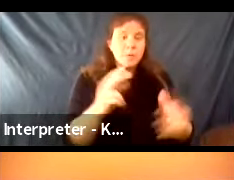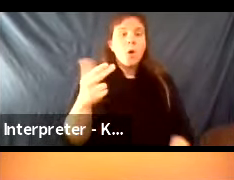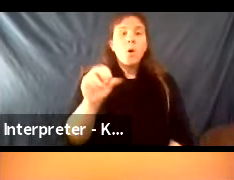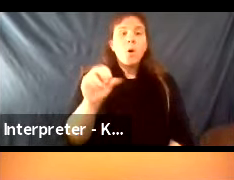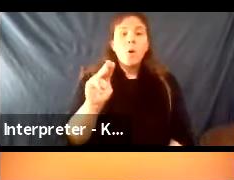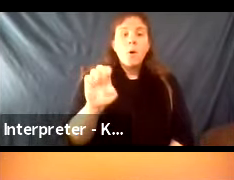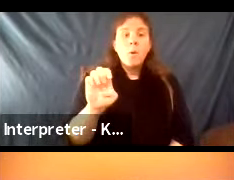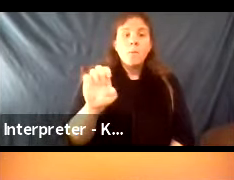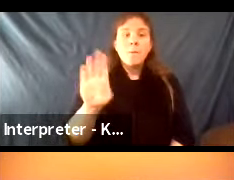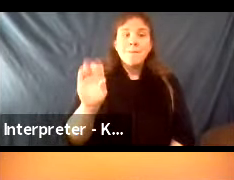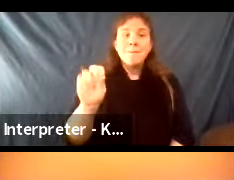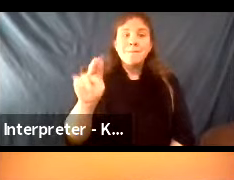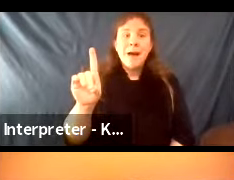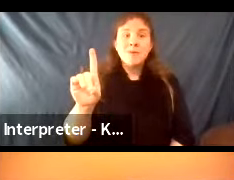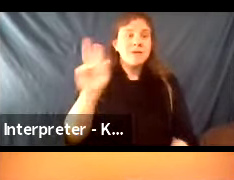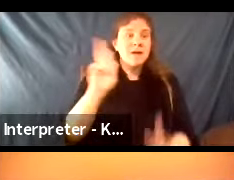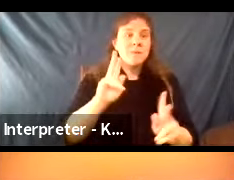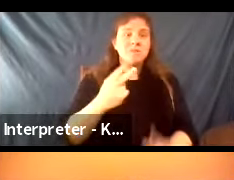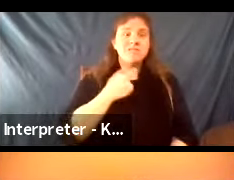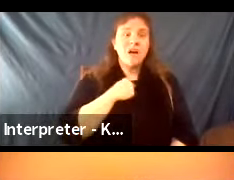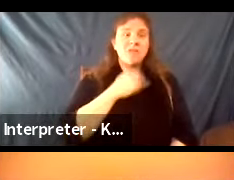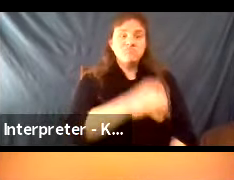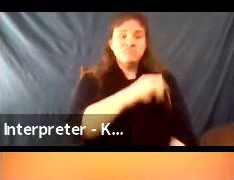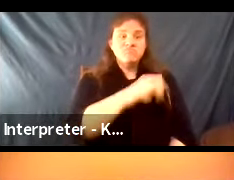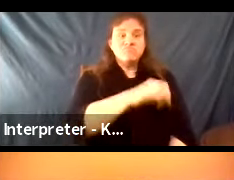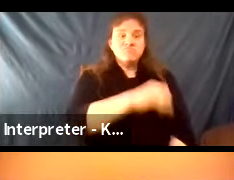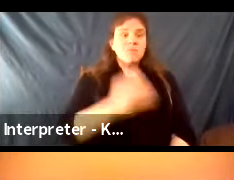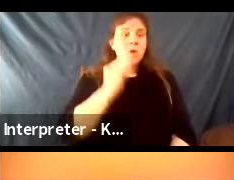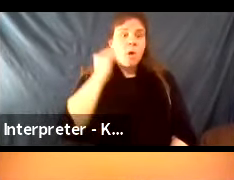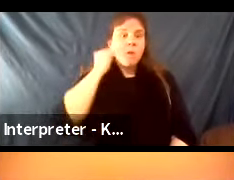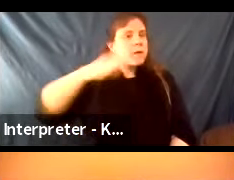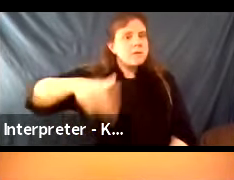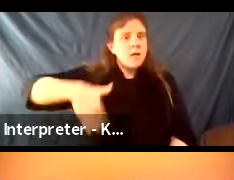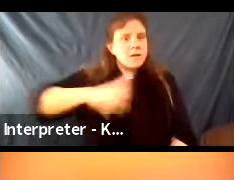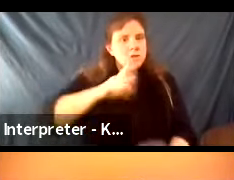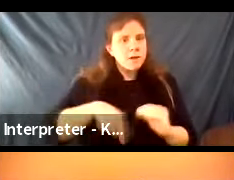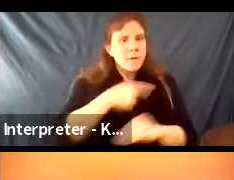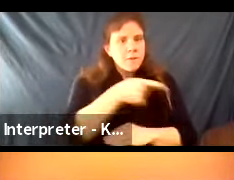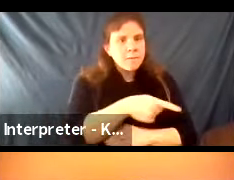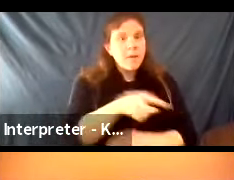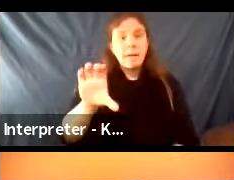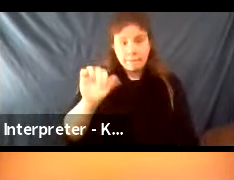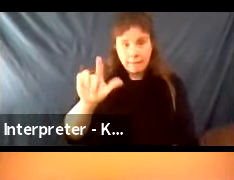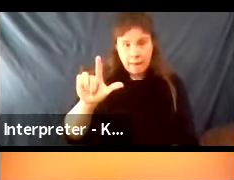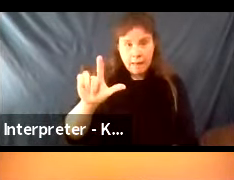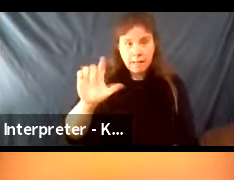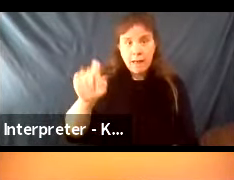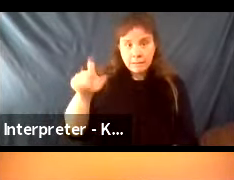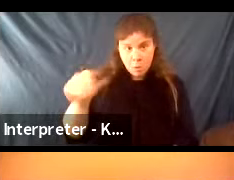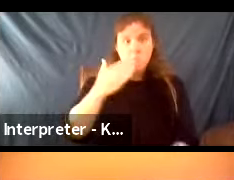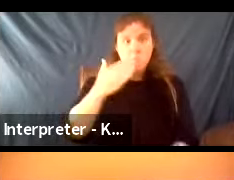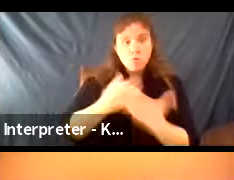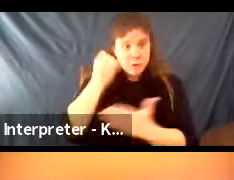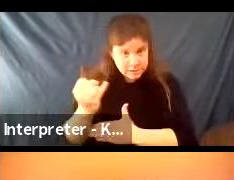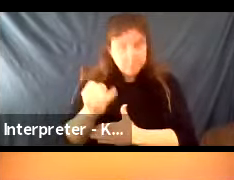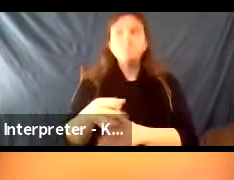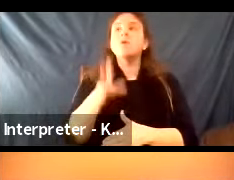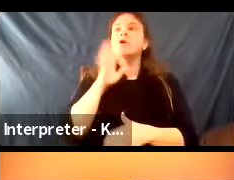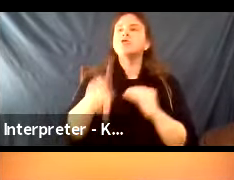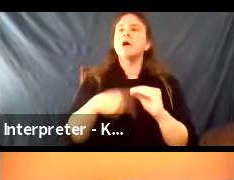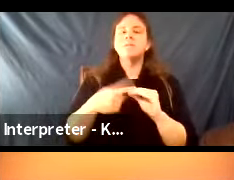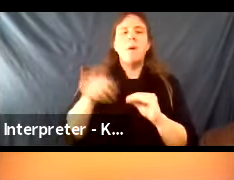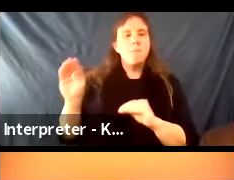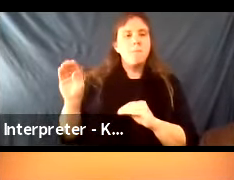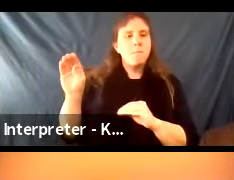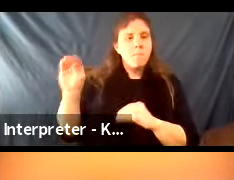Expo is great. We talked a little bit last time about mobile testing and the limitations on, or I'm sorry, not mobile testing, mobile vaccinations and the